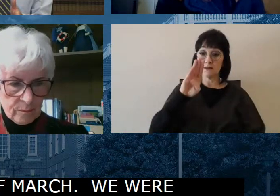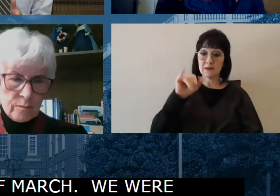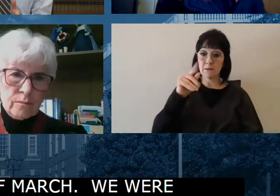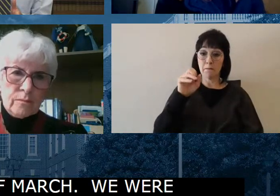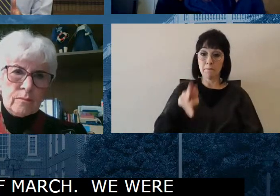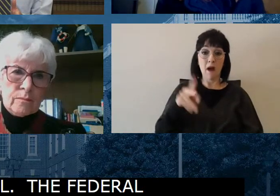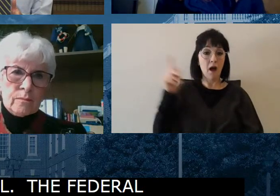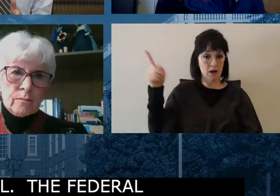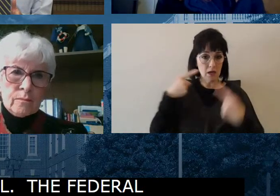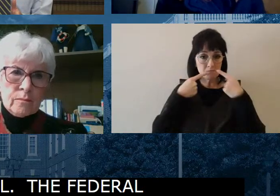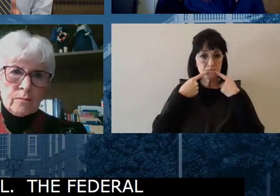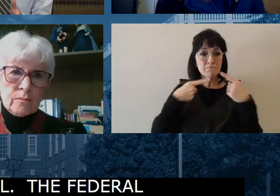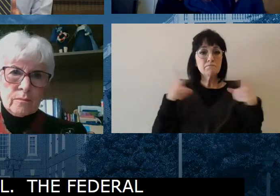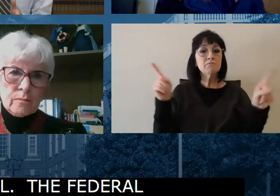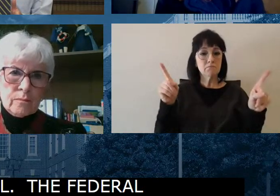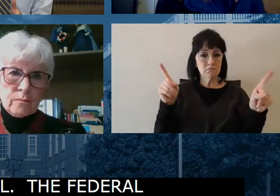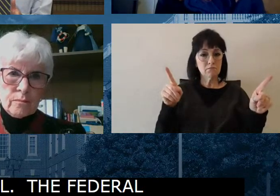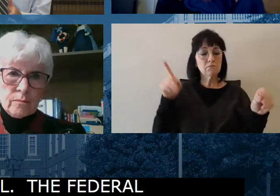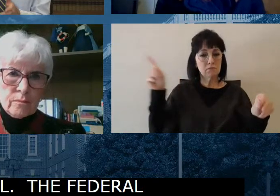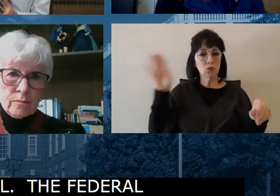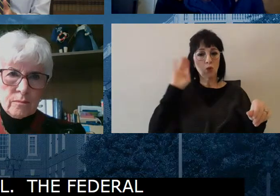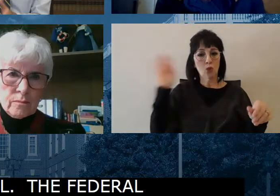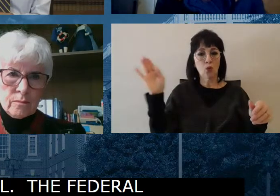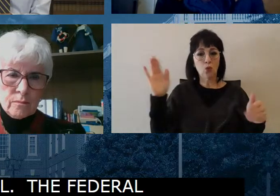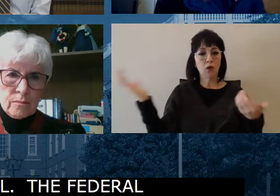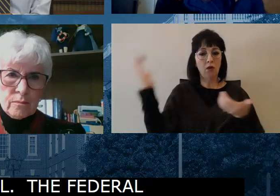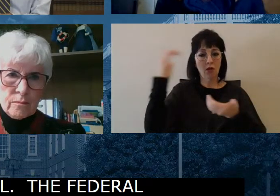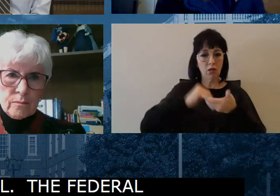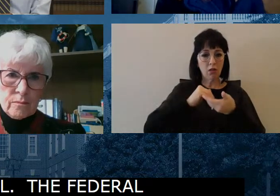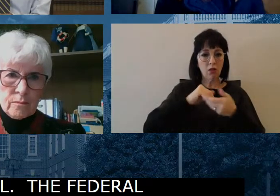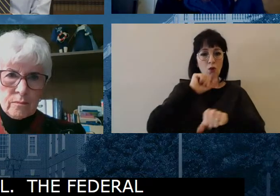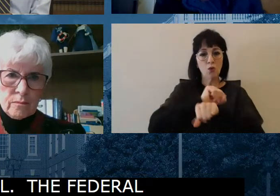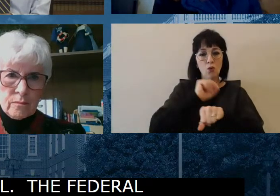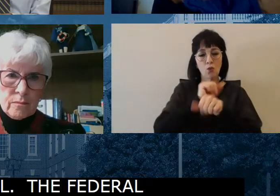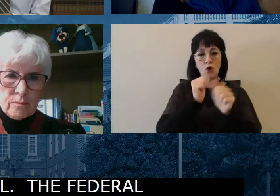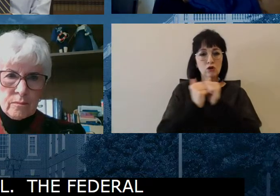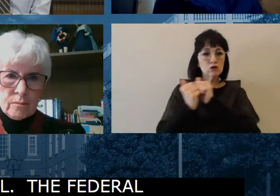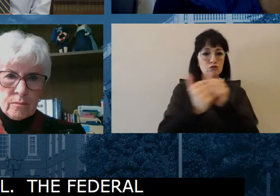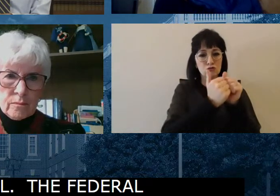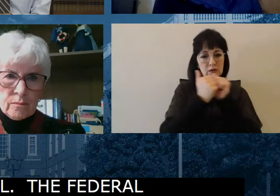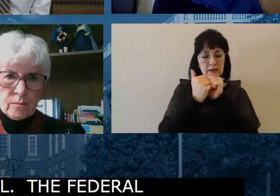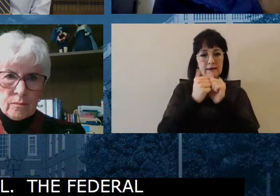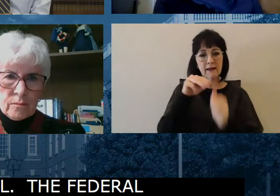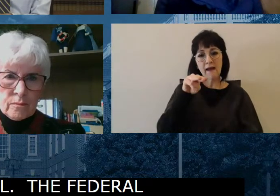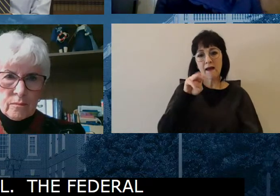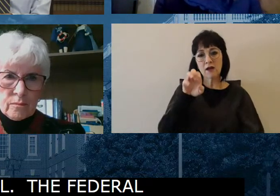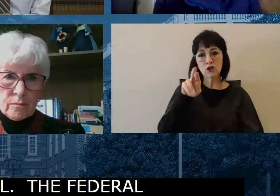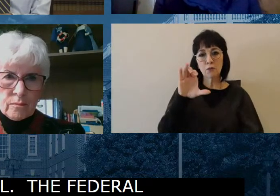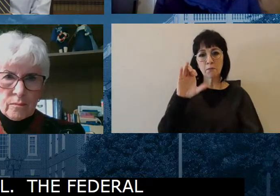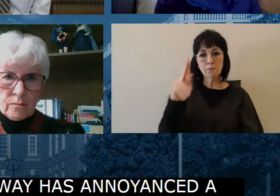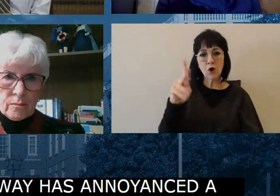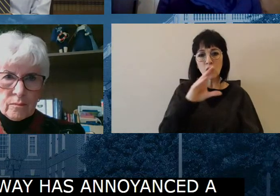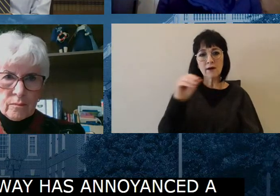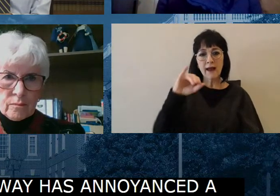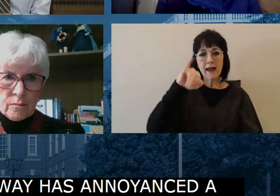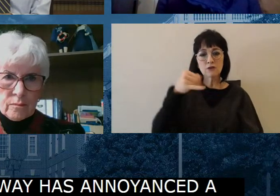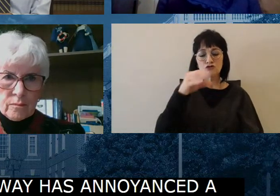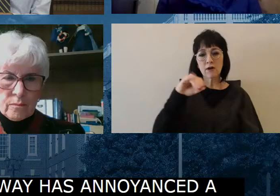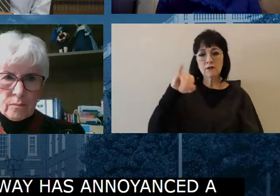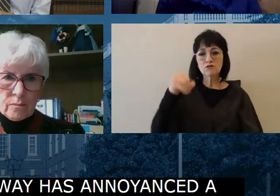partnership between Merck and J&J in terms of manufacturing more of the